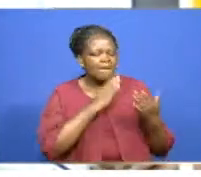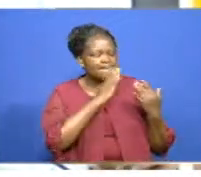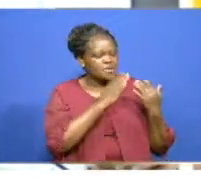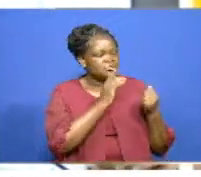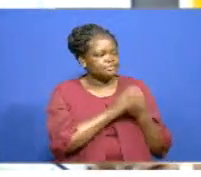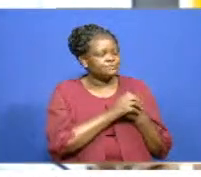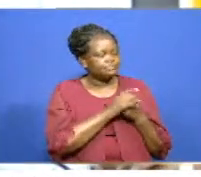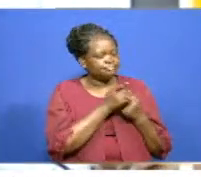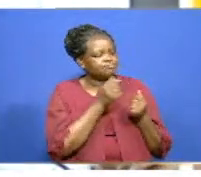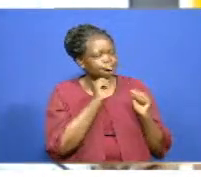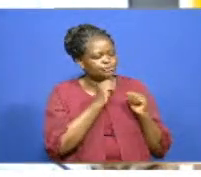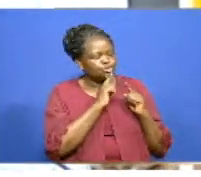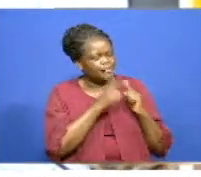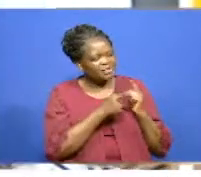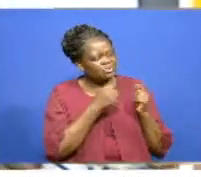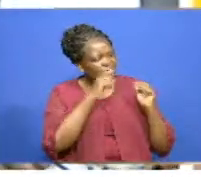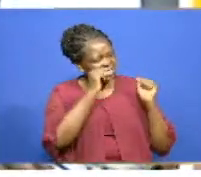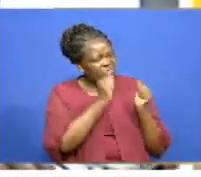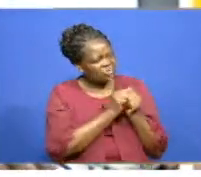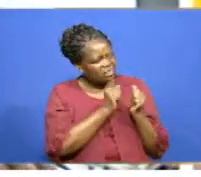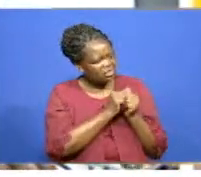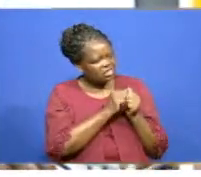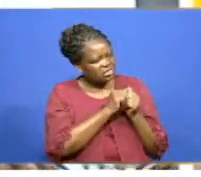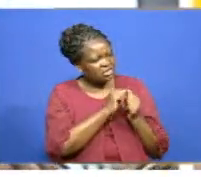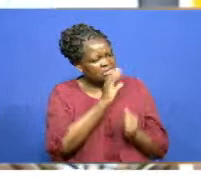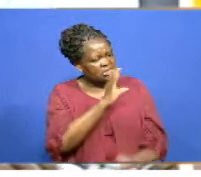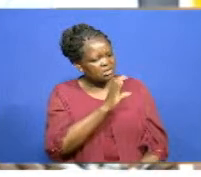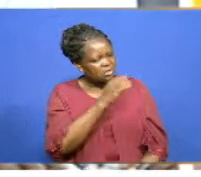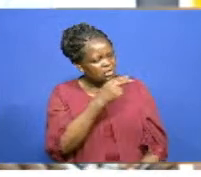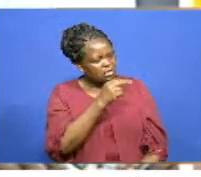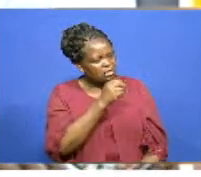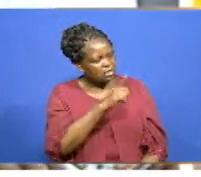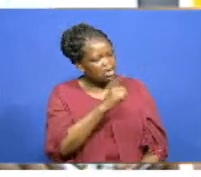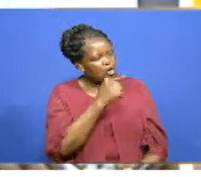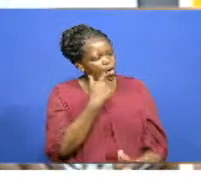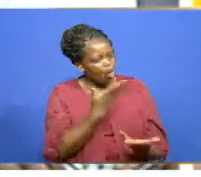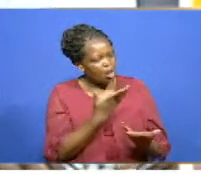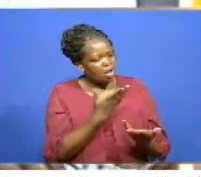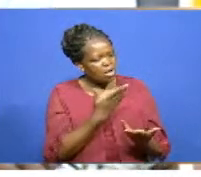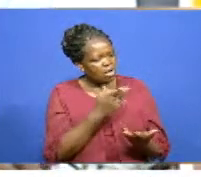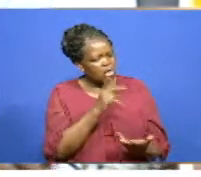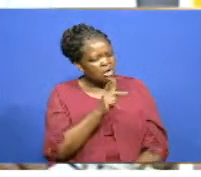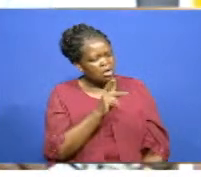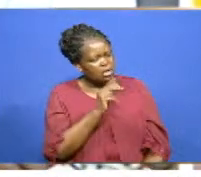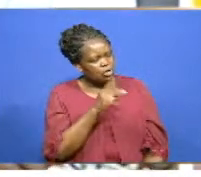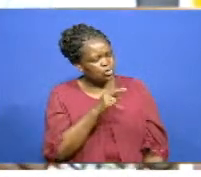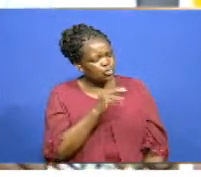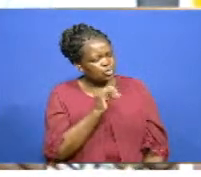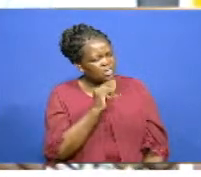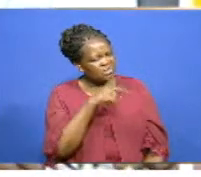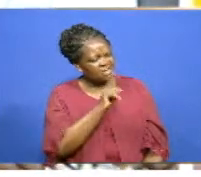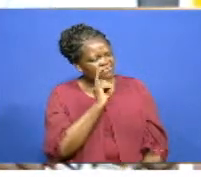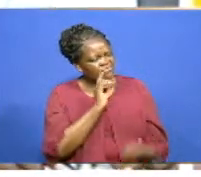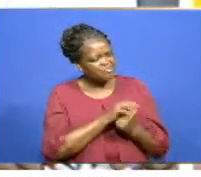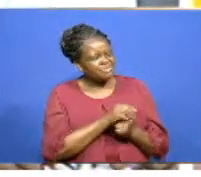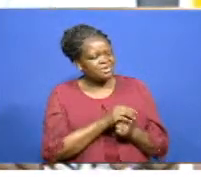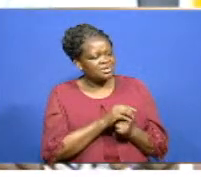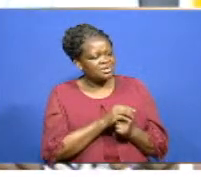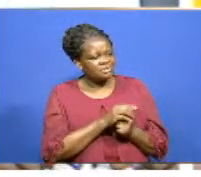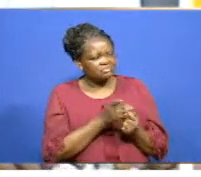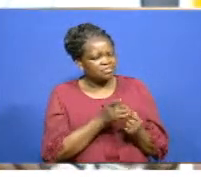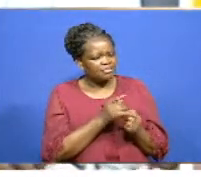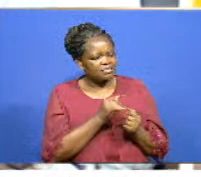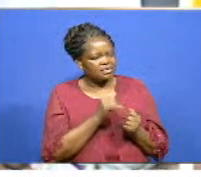Muliro, you can touch on that. Do you concur with Churchill, or Muhisa Kitui is playing his cards very close to his